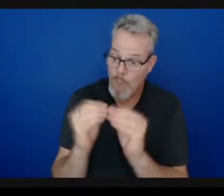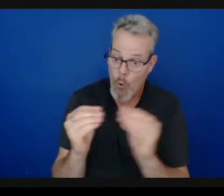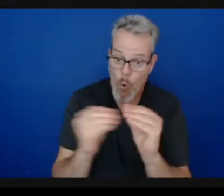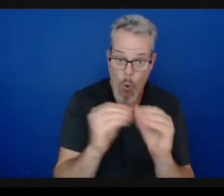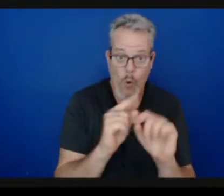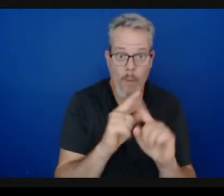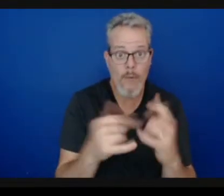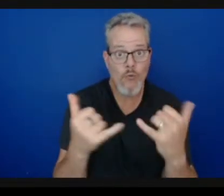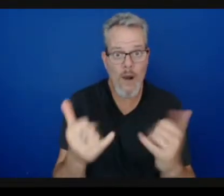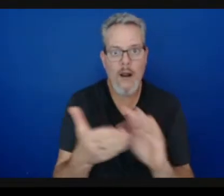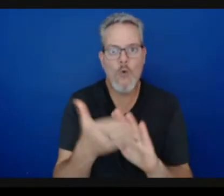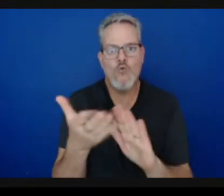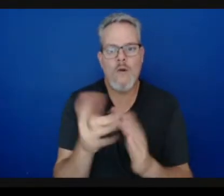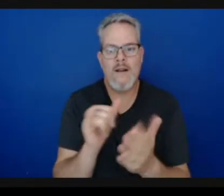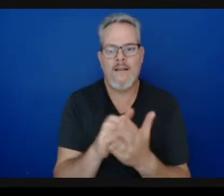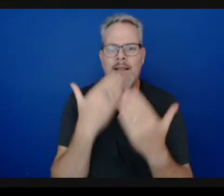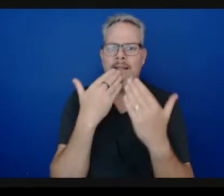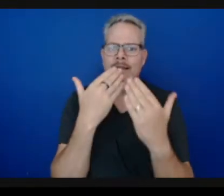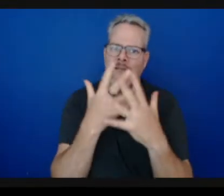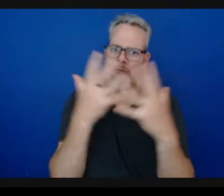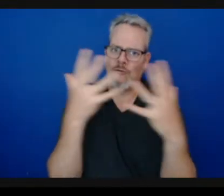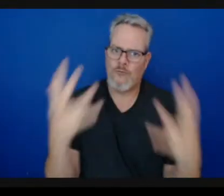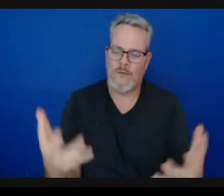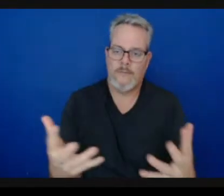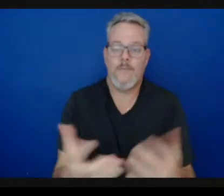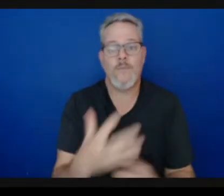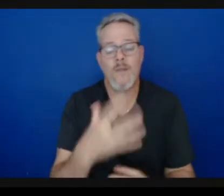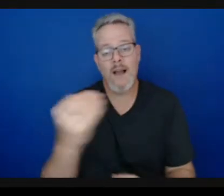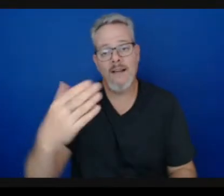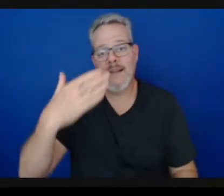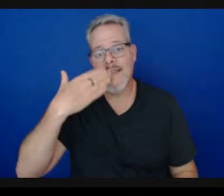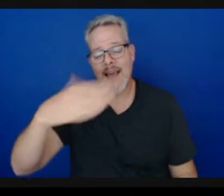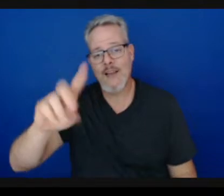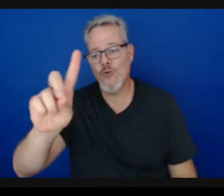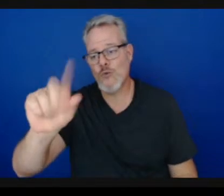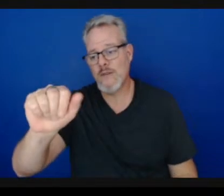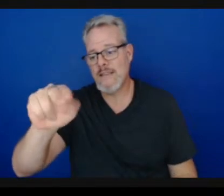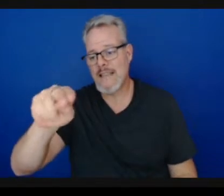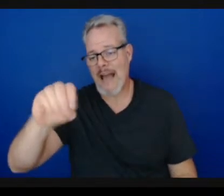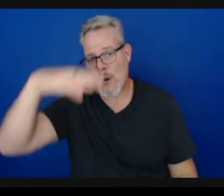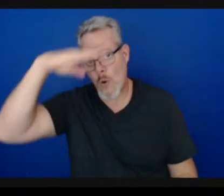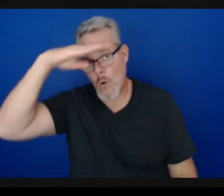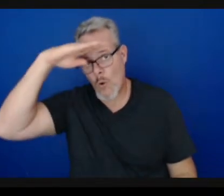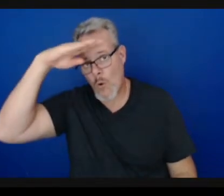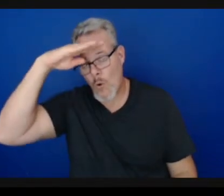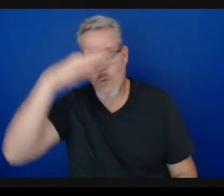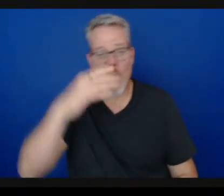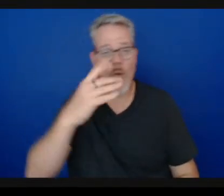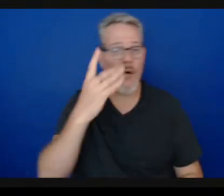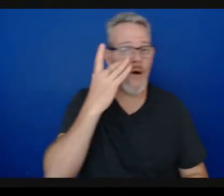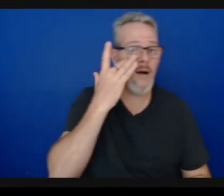guys. All right. And thank you, Dano and Carrie, for the ASL interpretation. Welcome back.